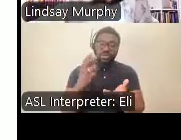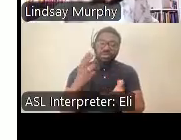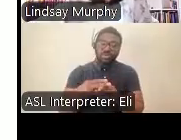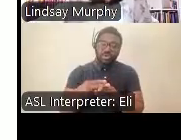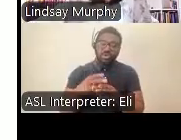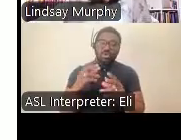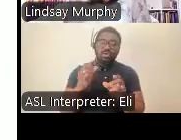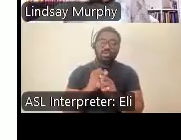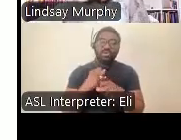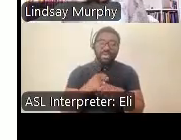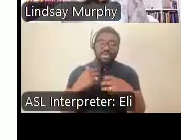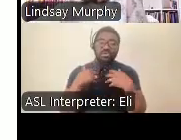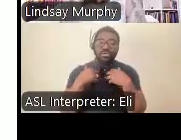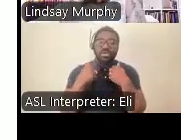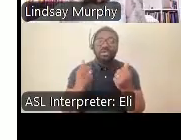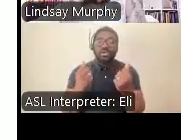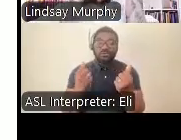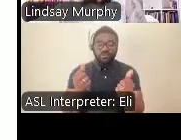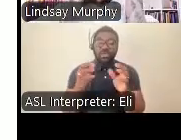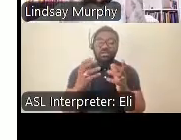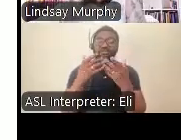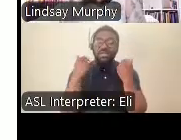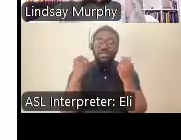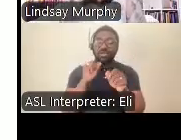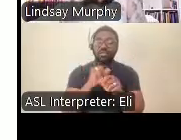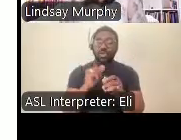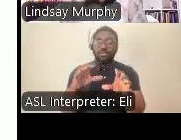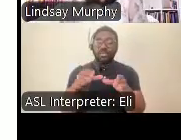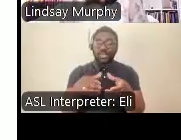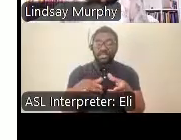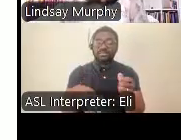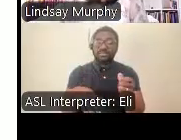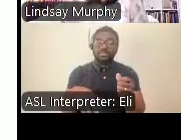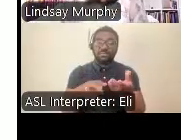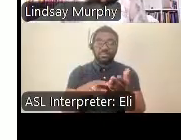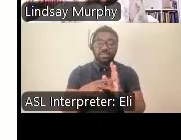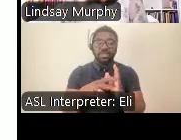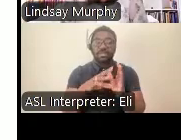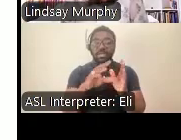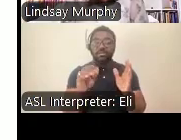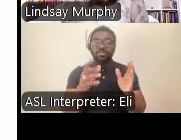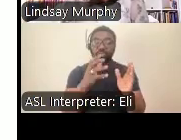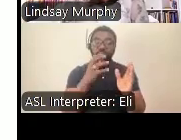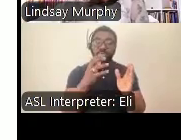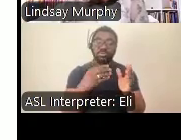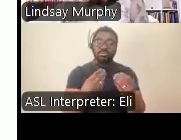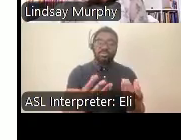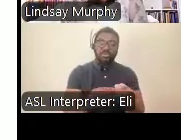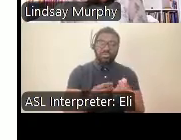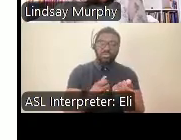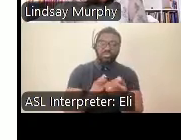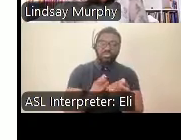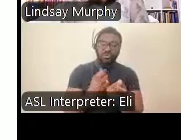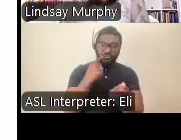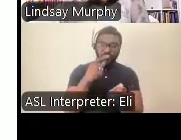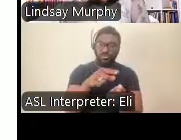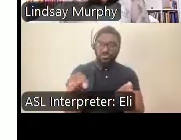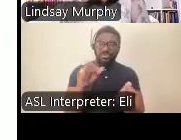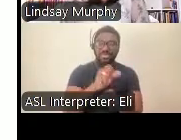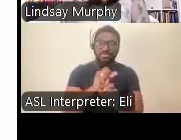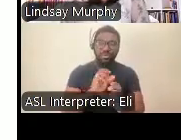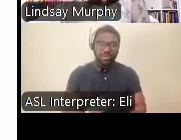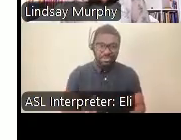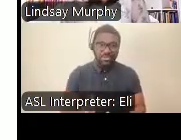Recovery-Friendly Workplace. So this was aimed towards employers who were looking to provide more support to their employees in recovery.